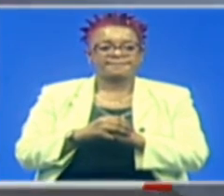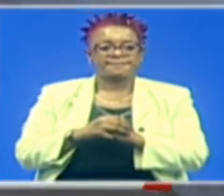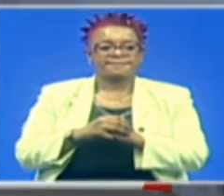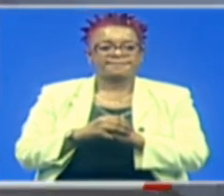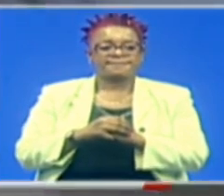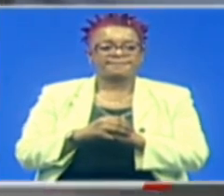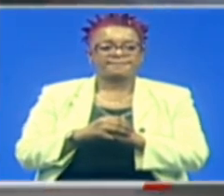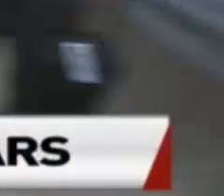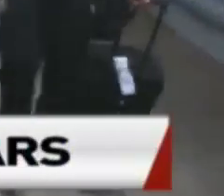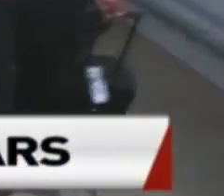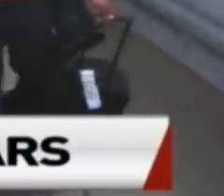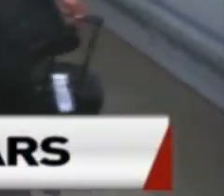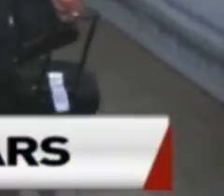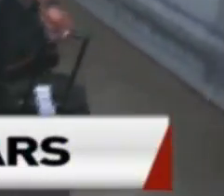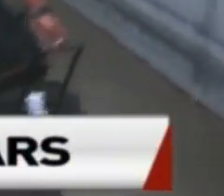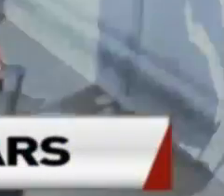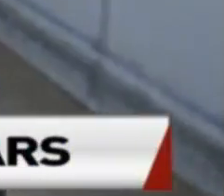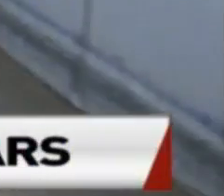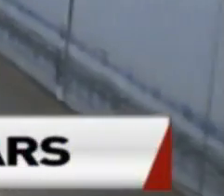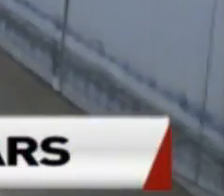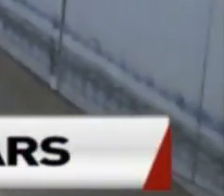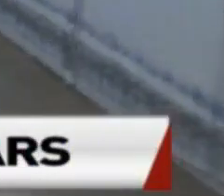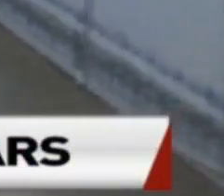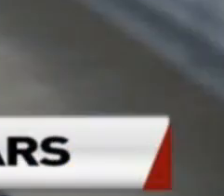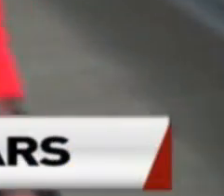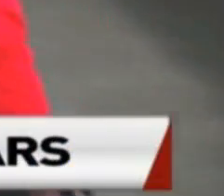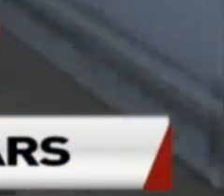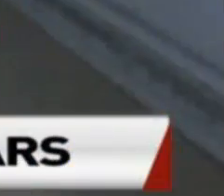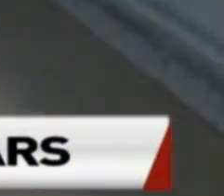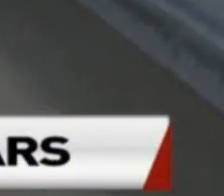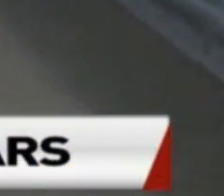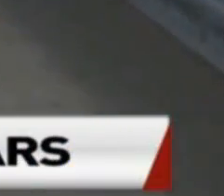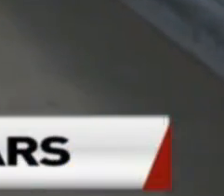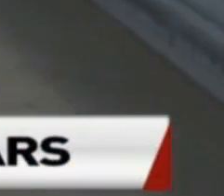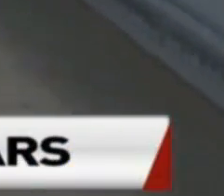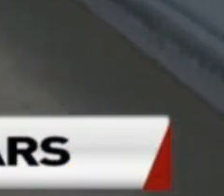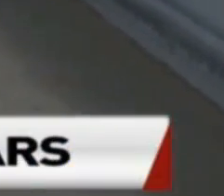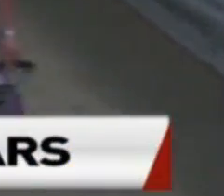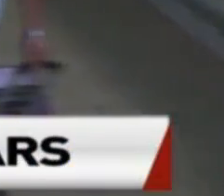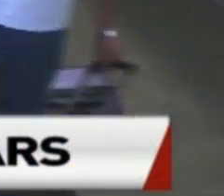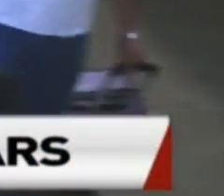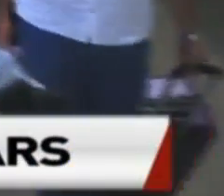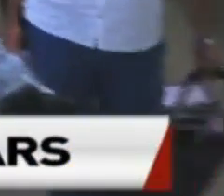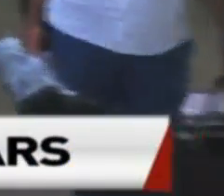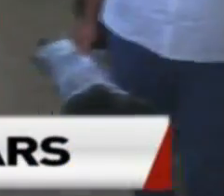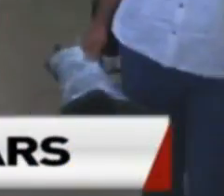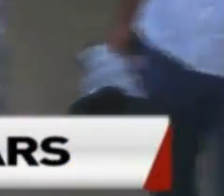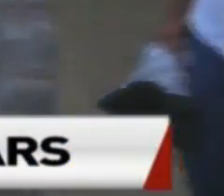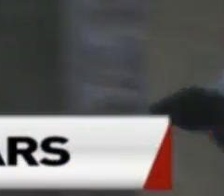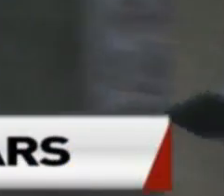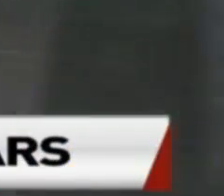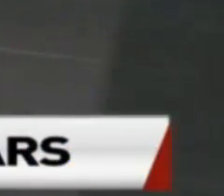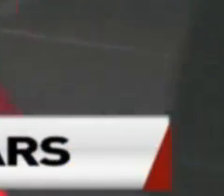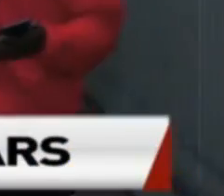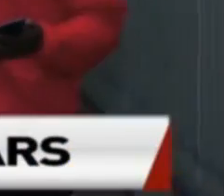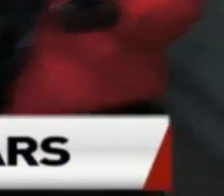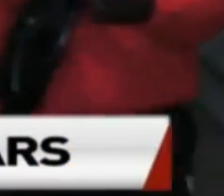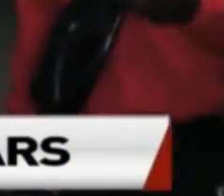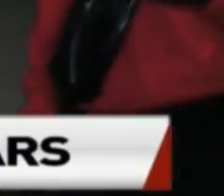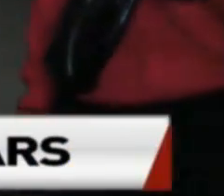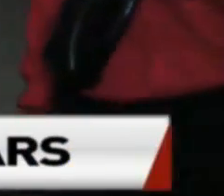The national football team is back home after its AFCON exit. Find out what lessons they learnt in Egypt after the